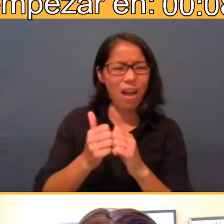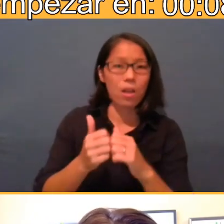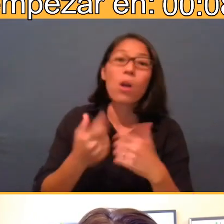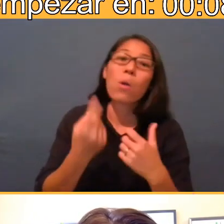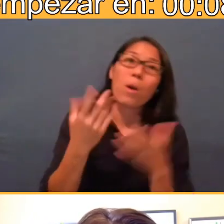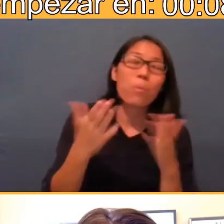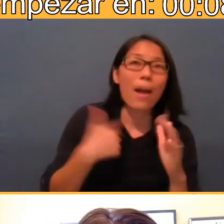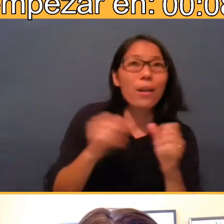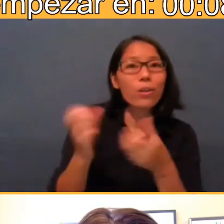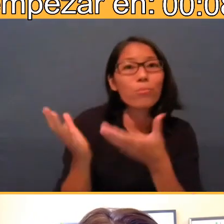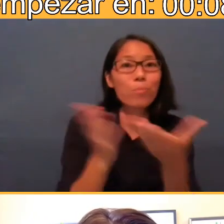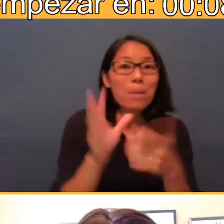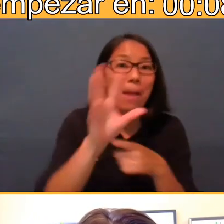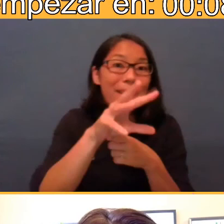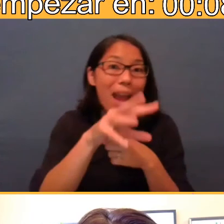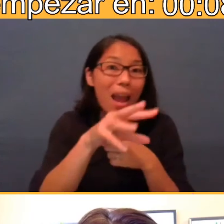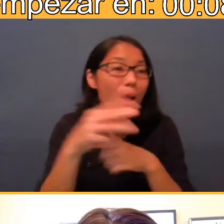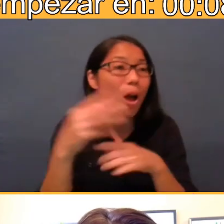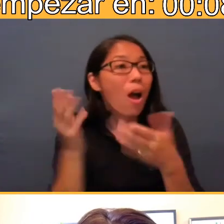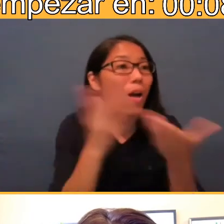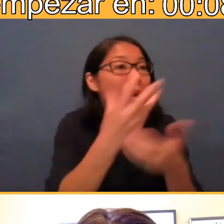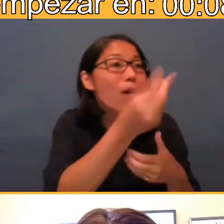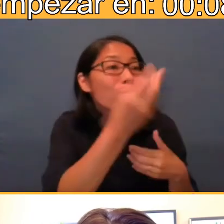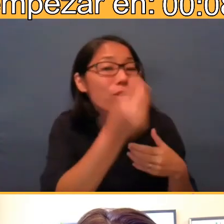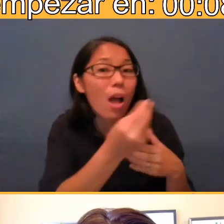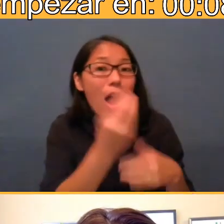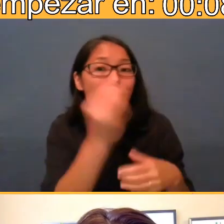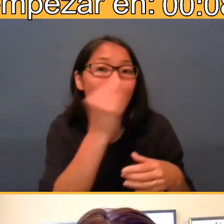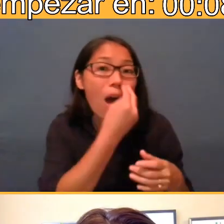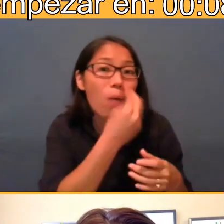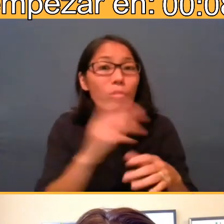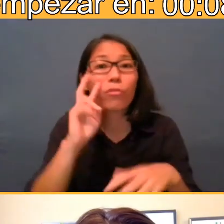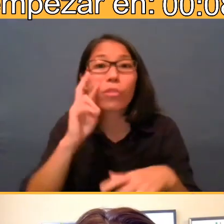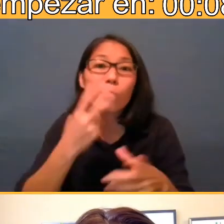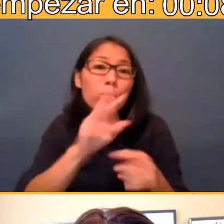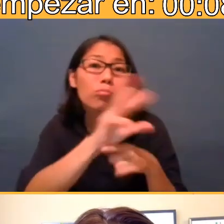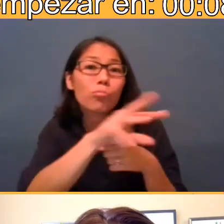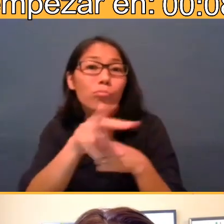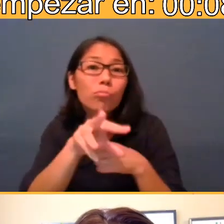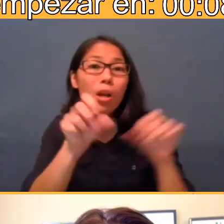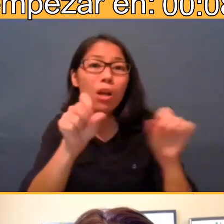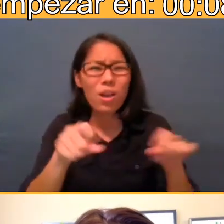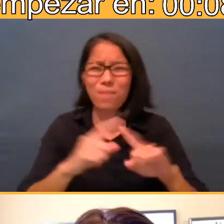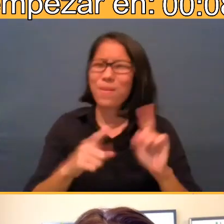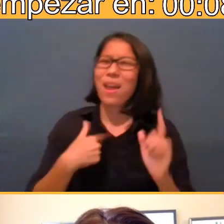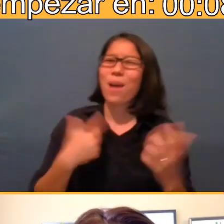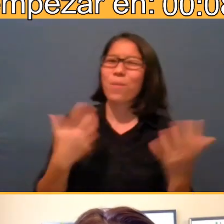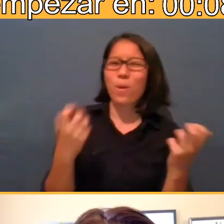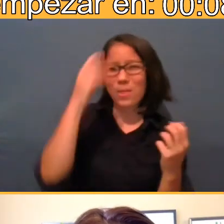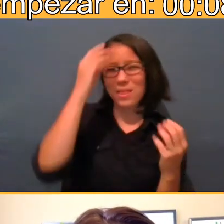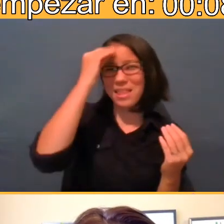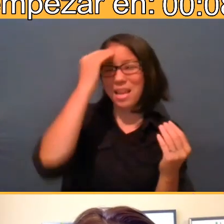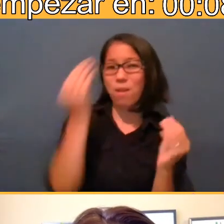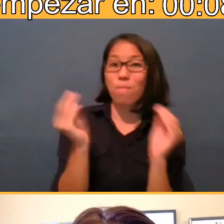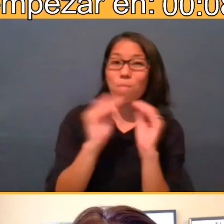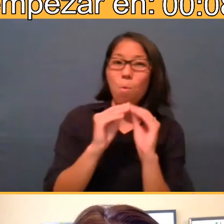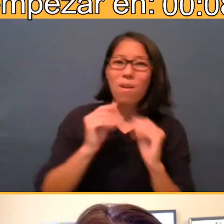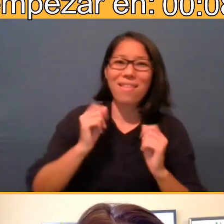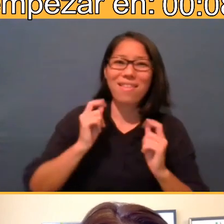a garden and show you some pretty flowers and some beautiful vegetables. But I wanted to really think about what is theatrical in